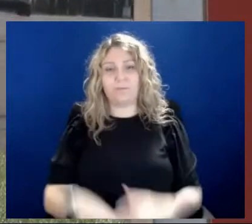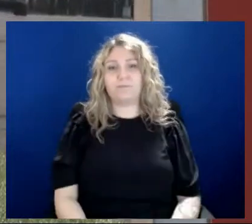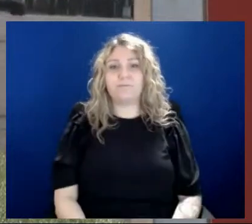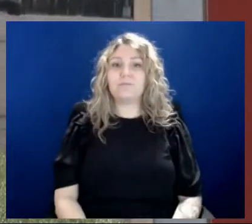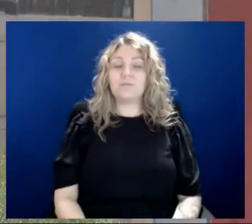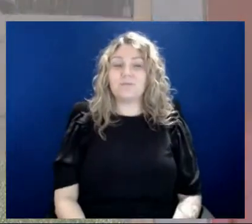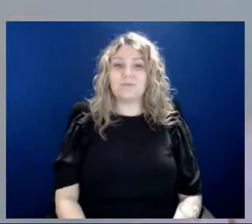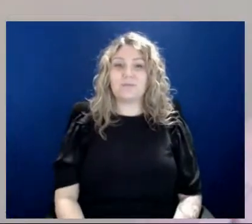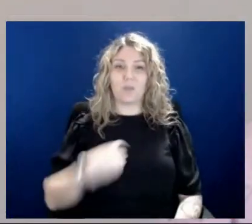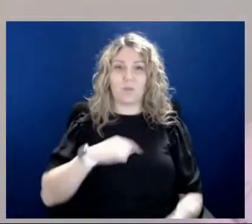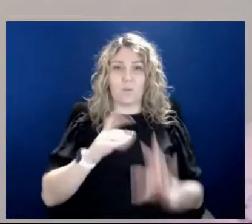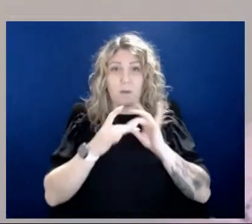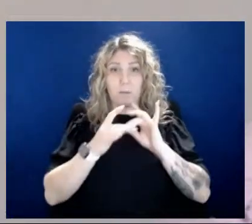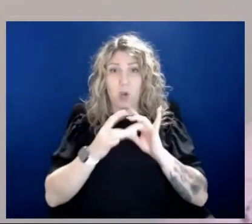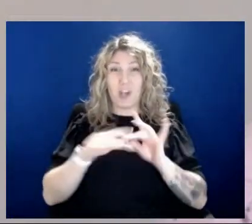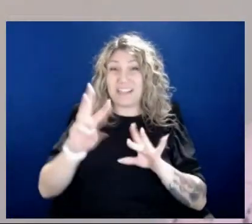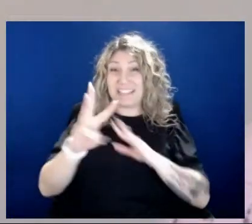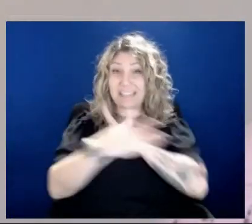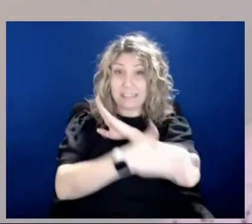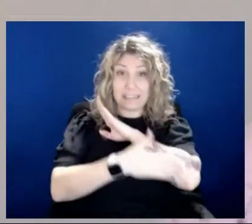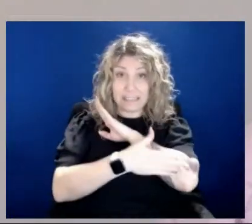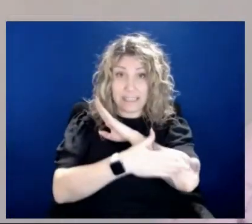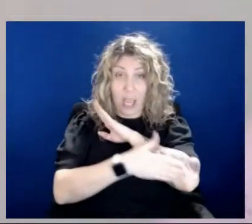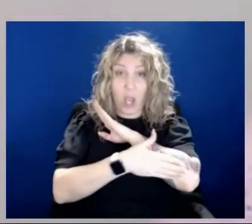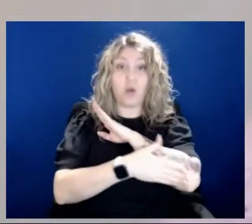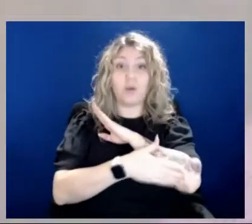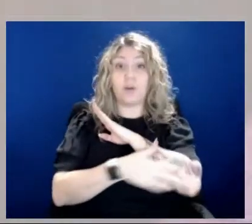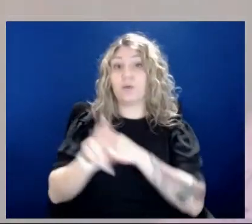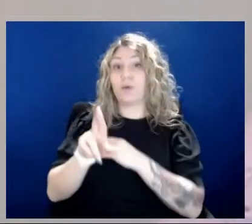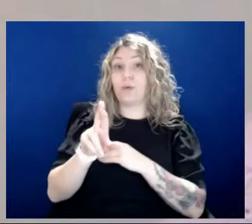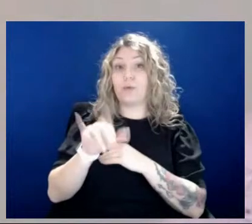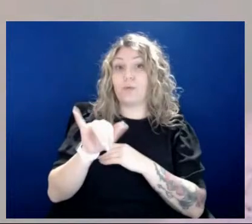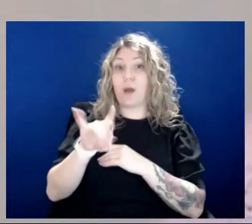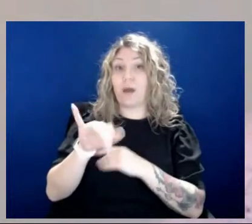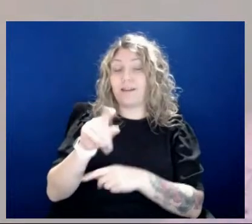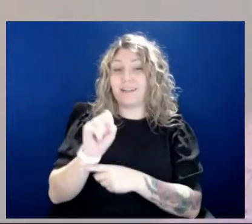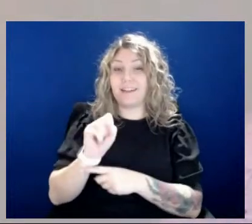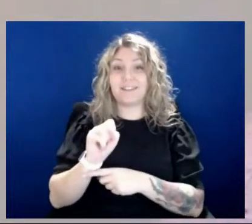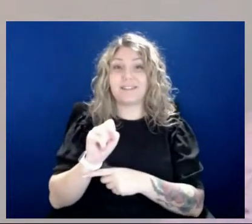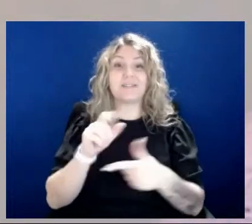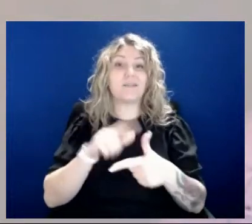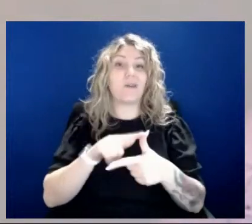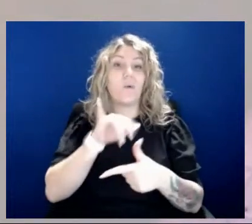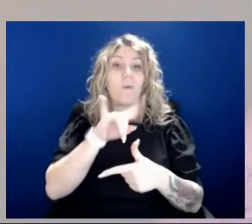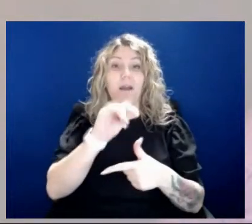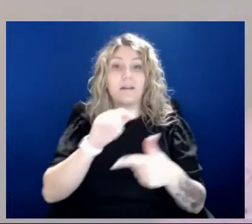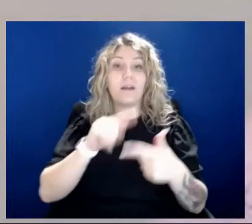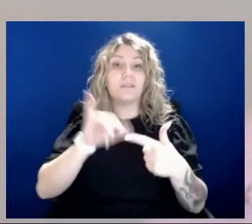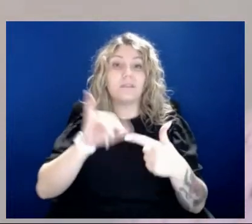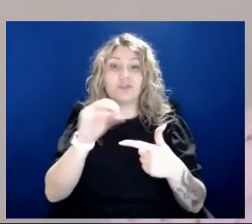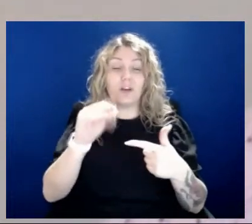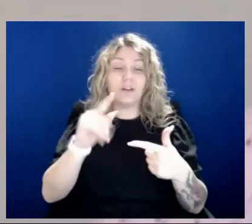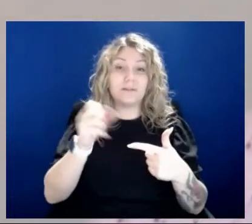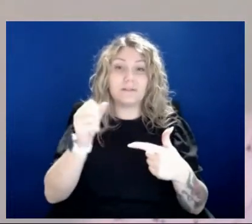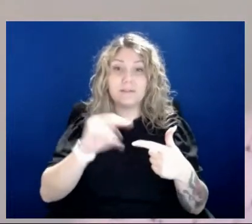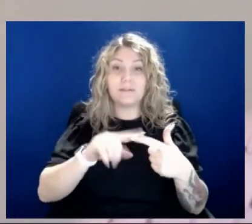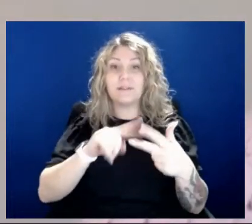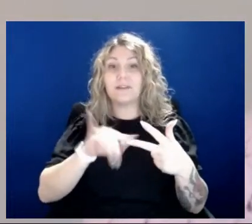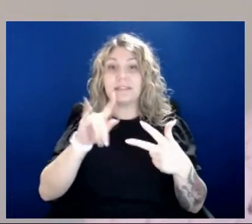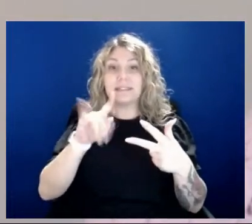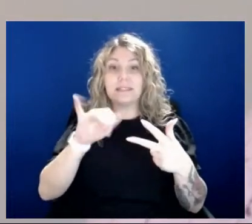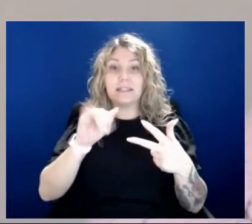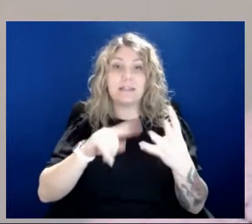with 6 counties in the RADEXUP project: Wyandotte, Johnson, Sedgwick, Seward, Finney,